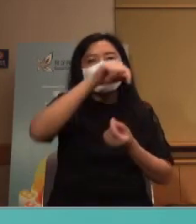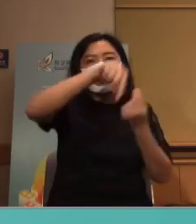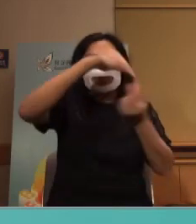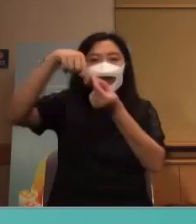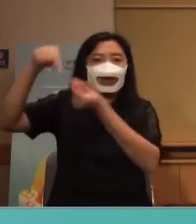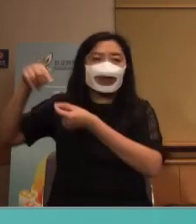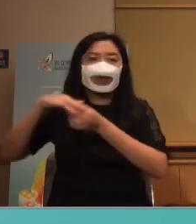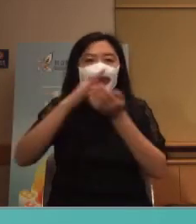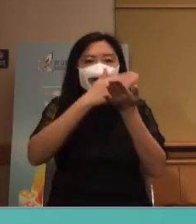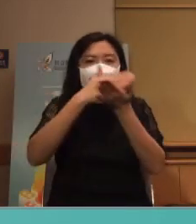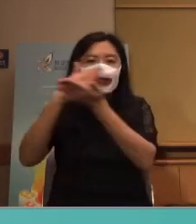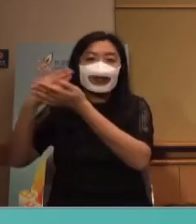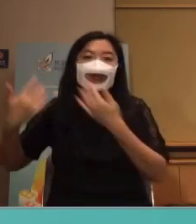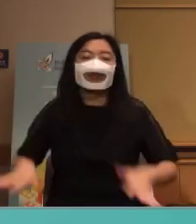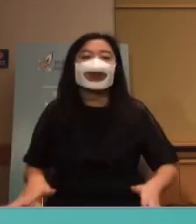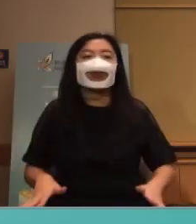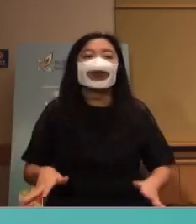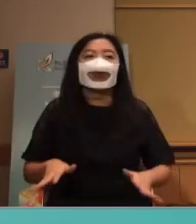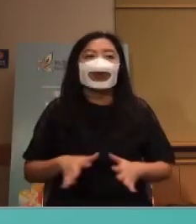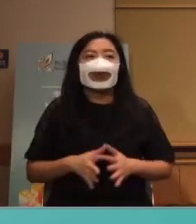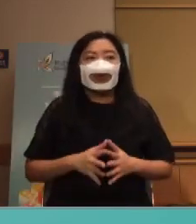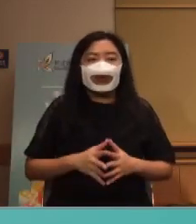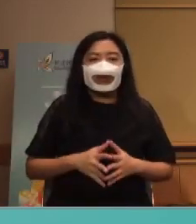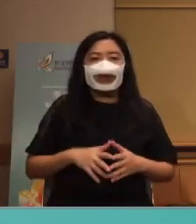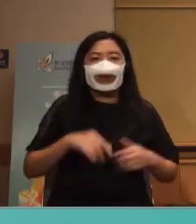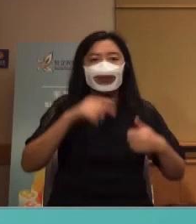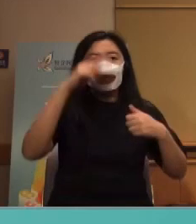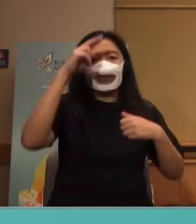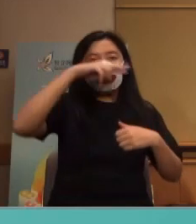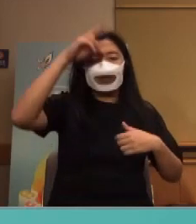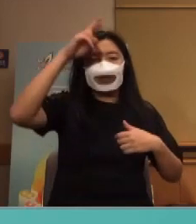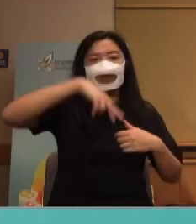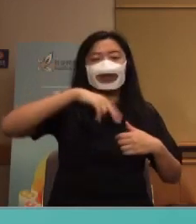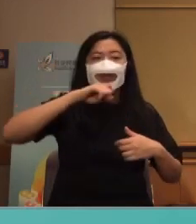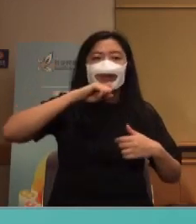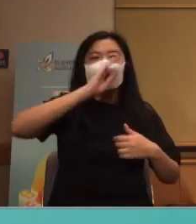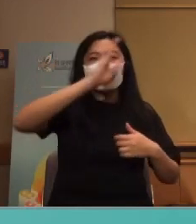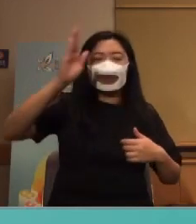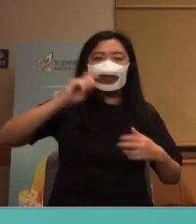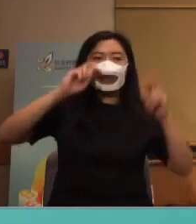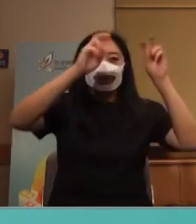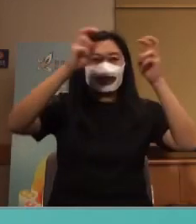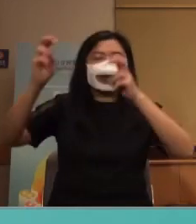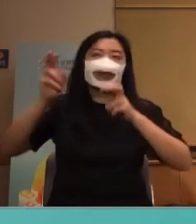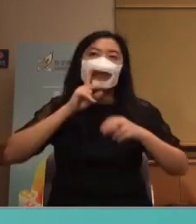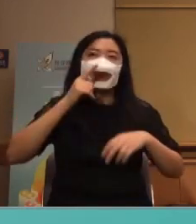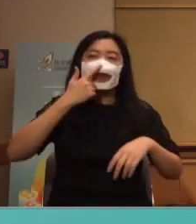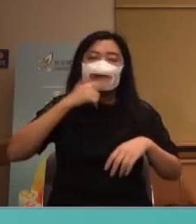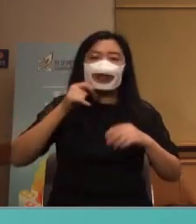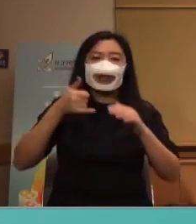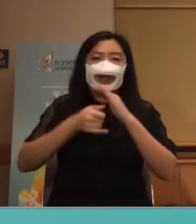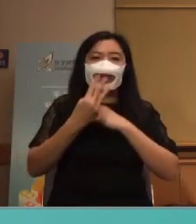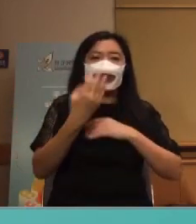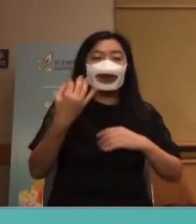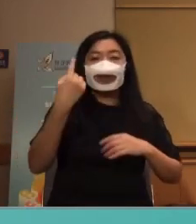is gone, like who's the newcomers to this into Web3, right? So you look at the proportion is actually way bigger